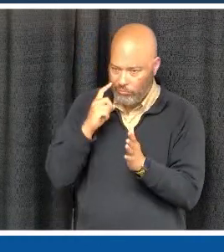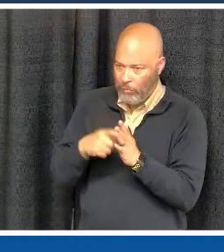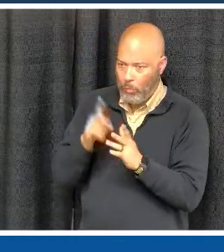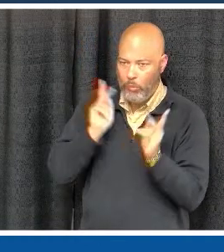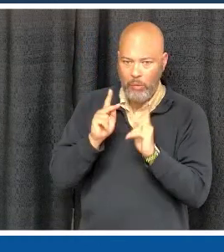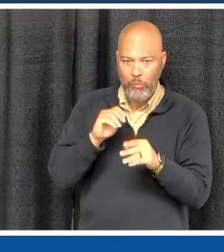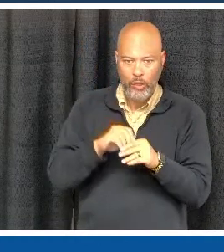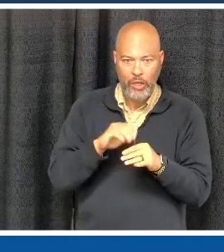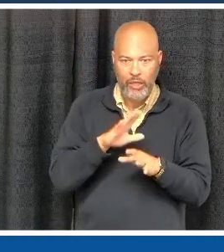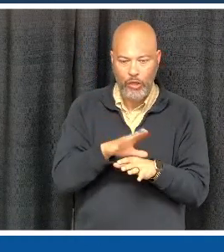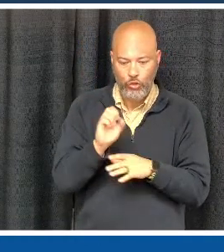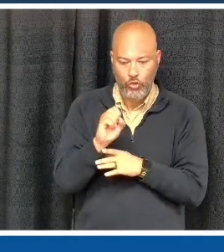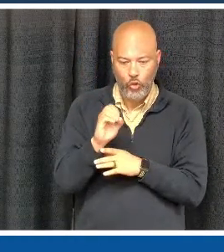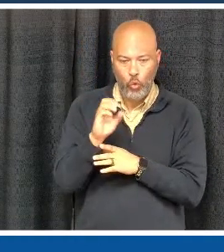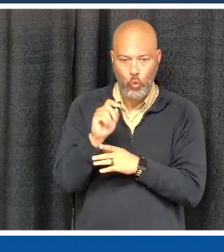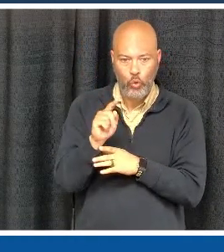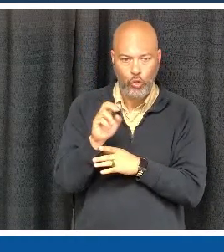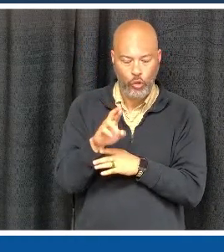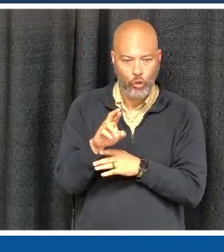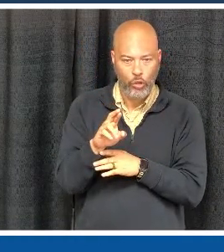their motorized